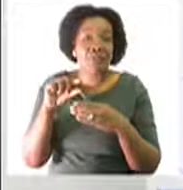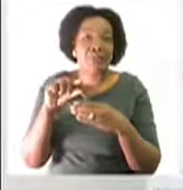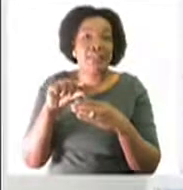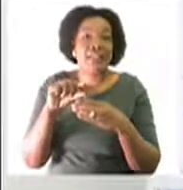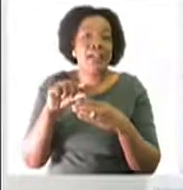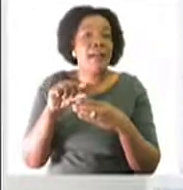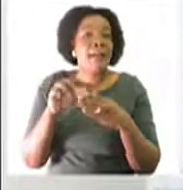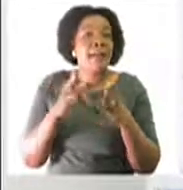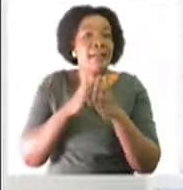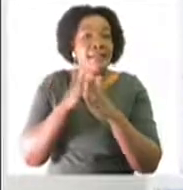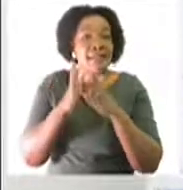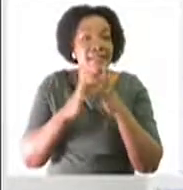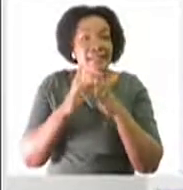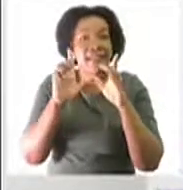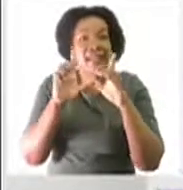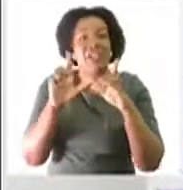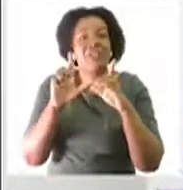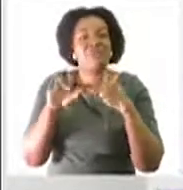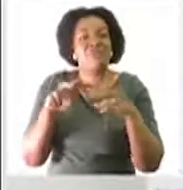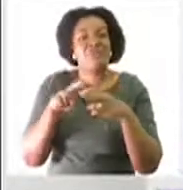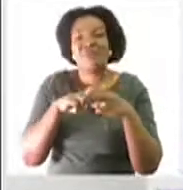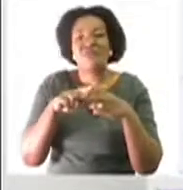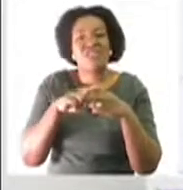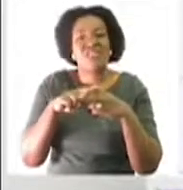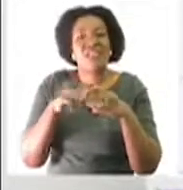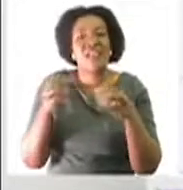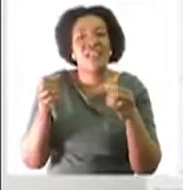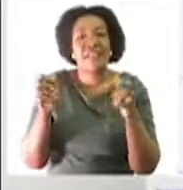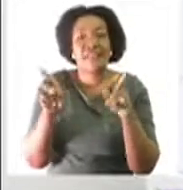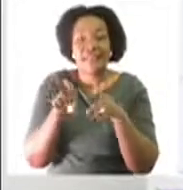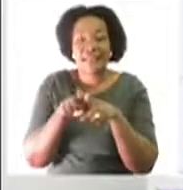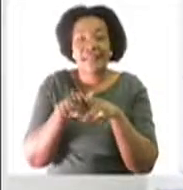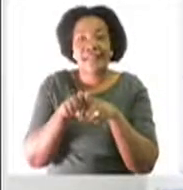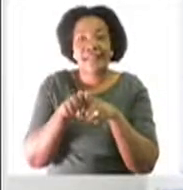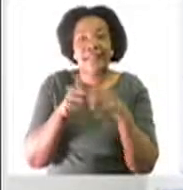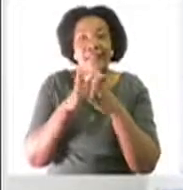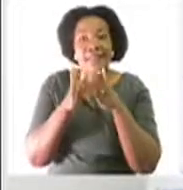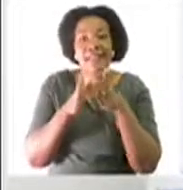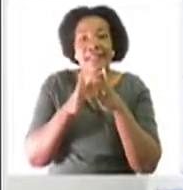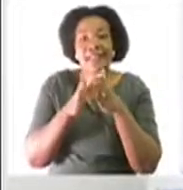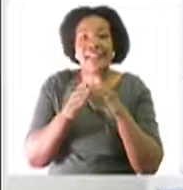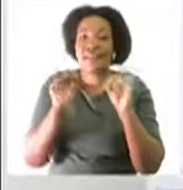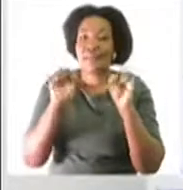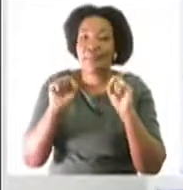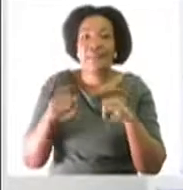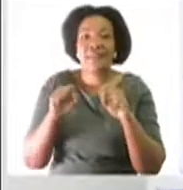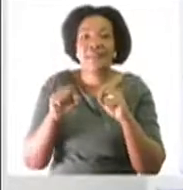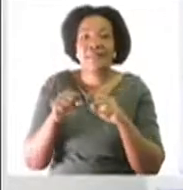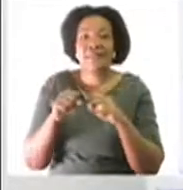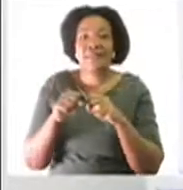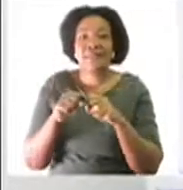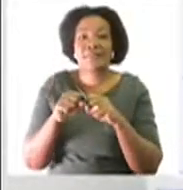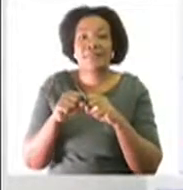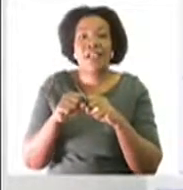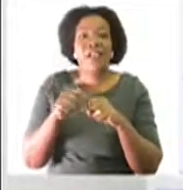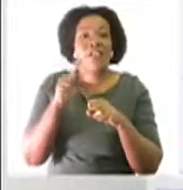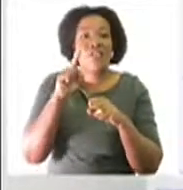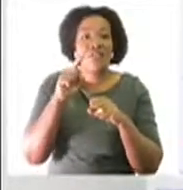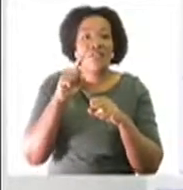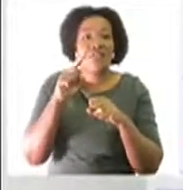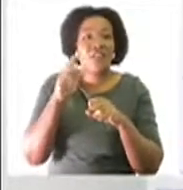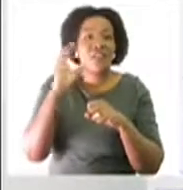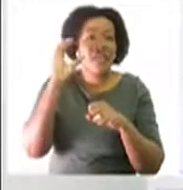it when we are asking for something, but in an informal way to our friends or to our mommy.